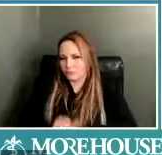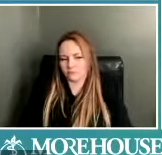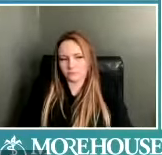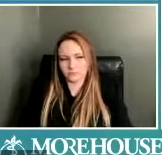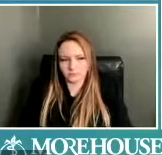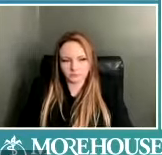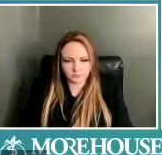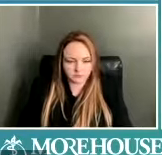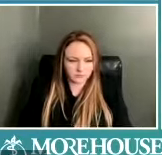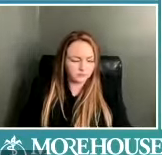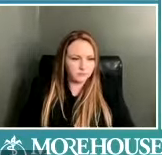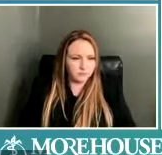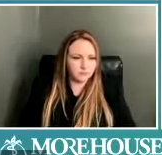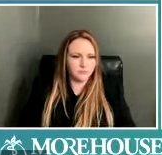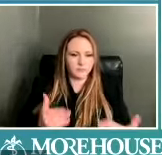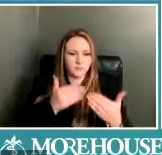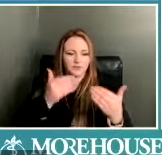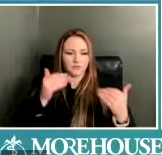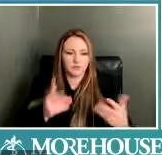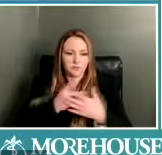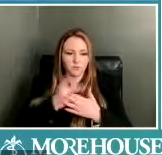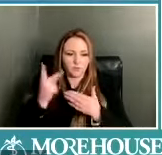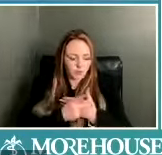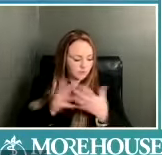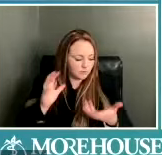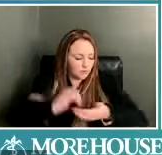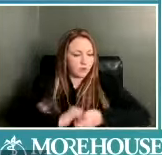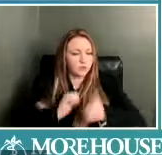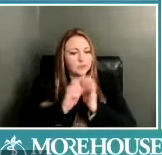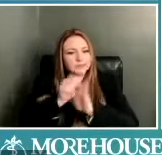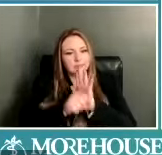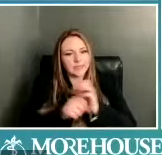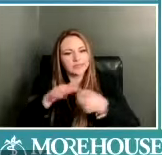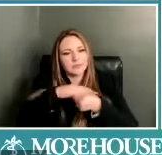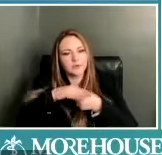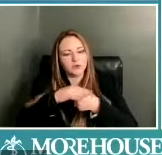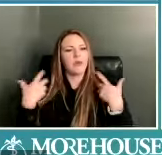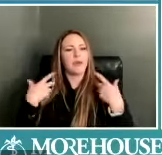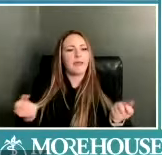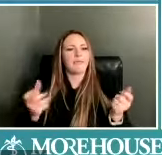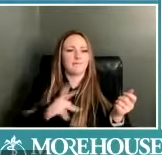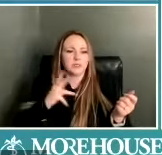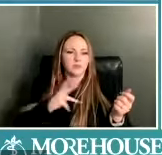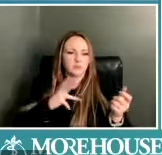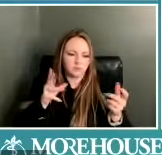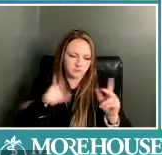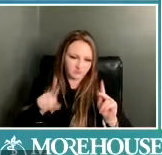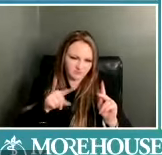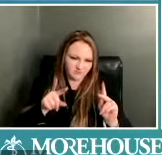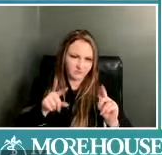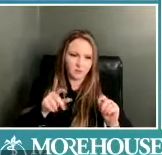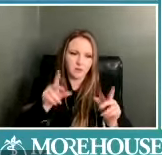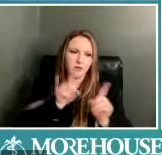Our next program is a partnership with the Association of State and Territorial Health Officials, also known